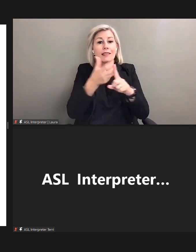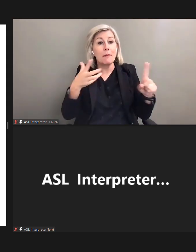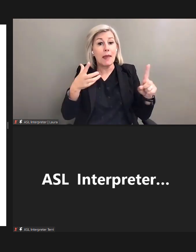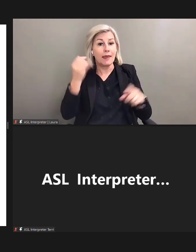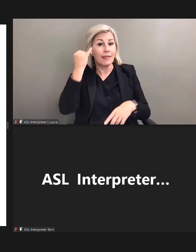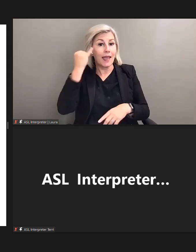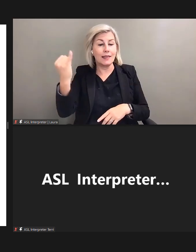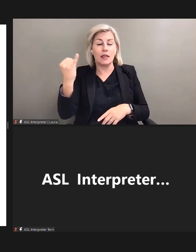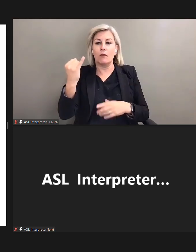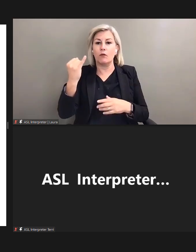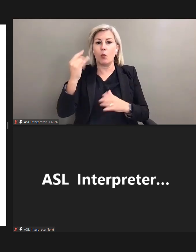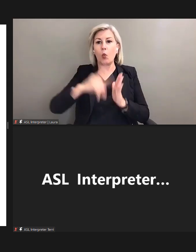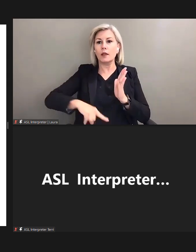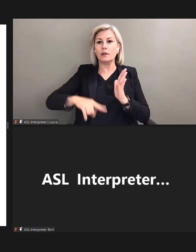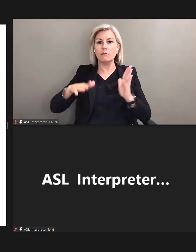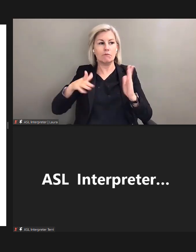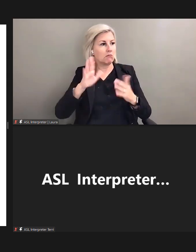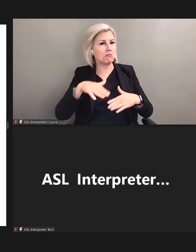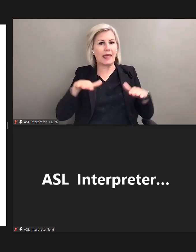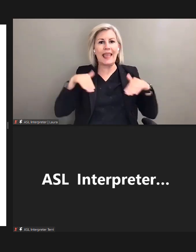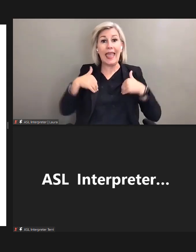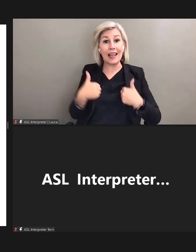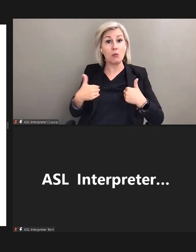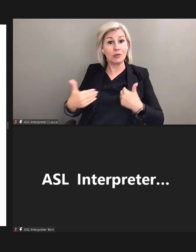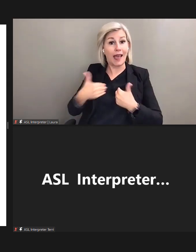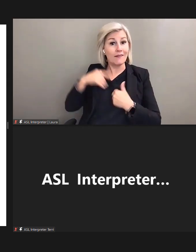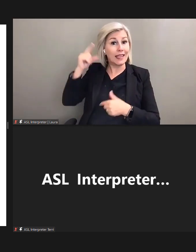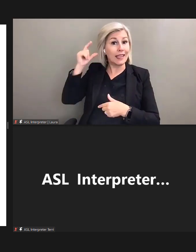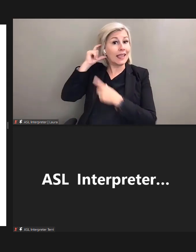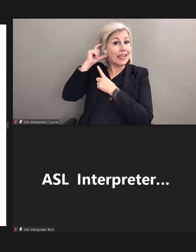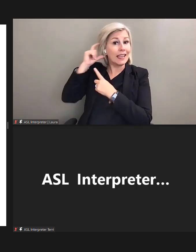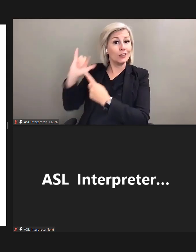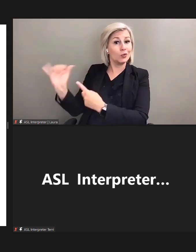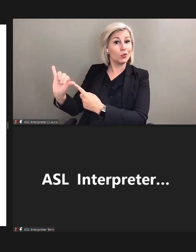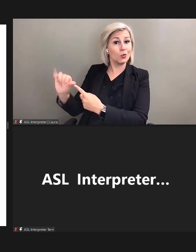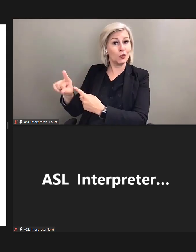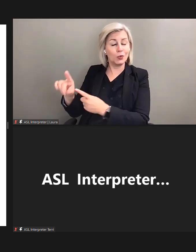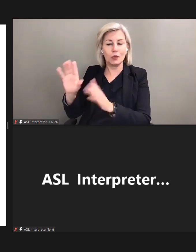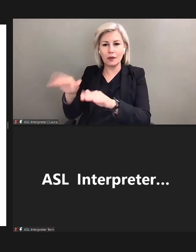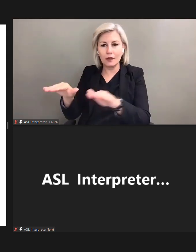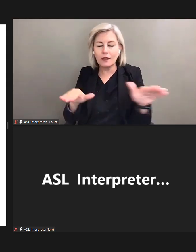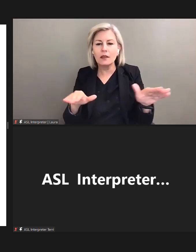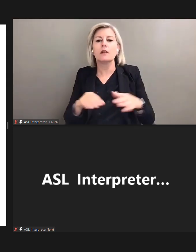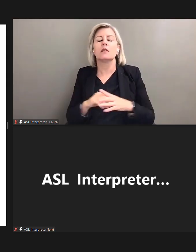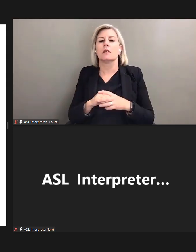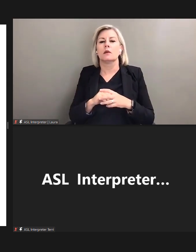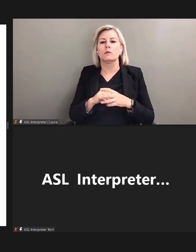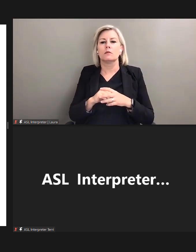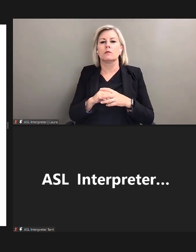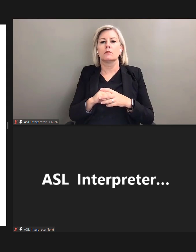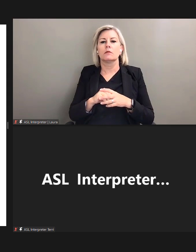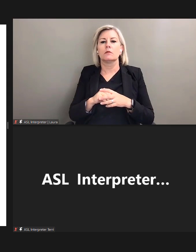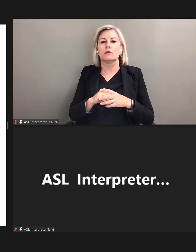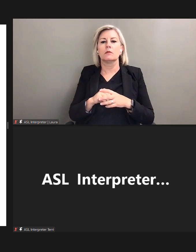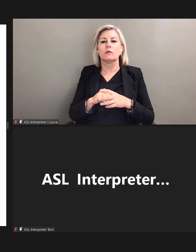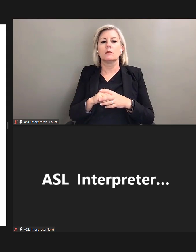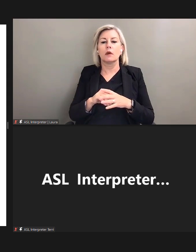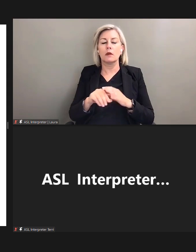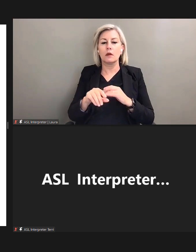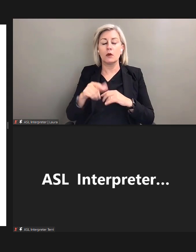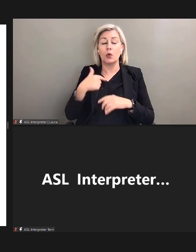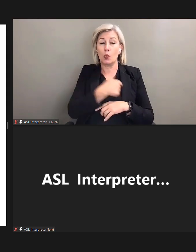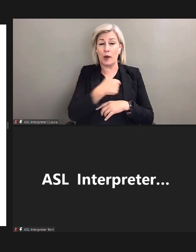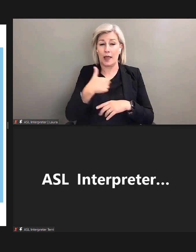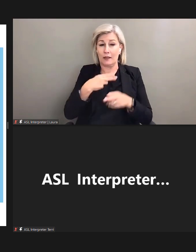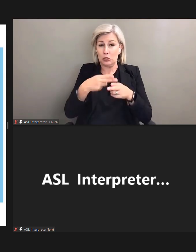idea of what animals have ears as well. Yeah, and if you don't know, we have a short